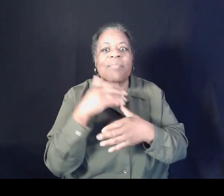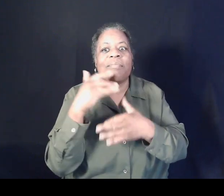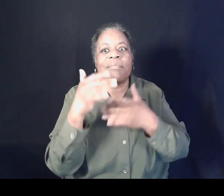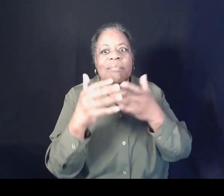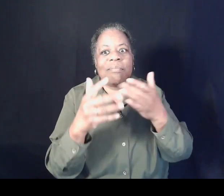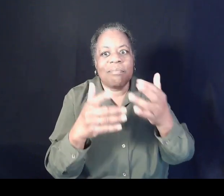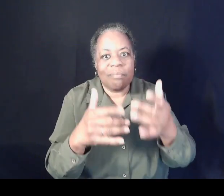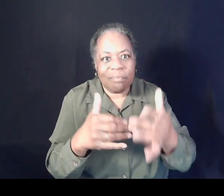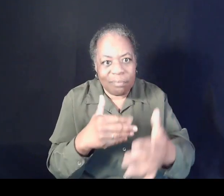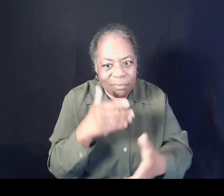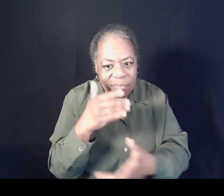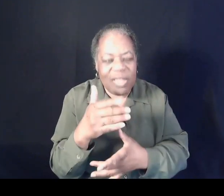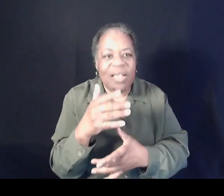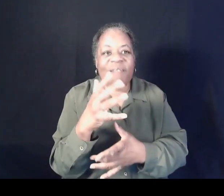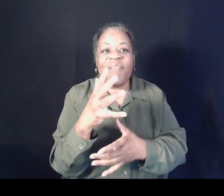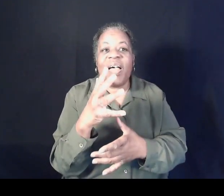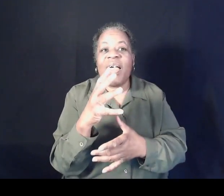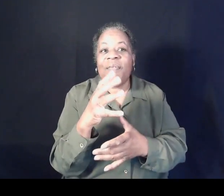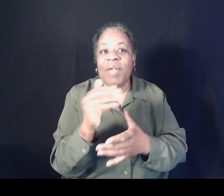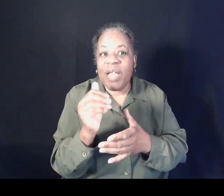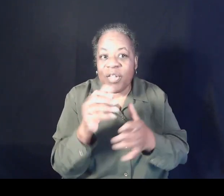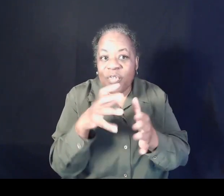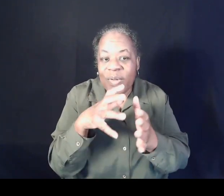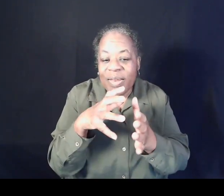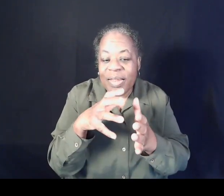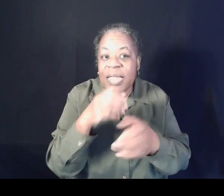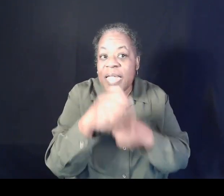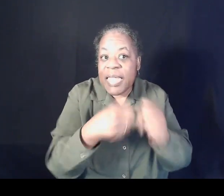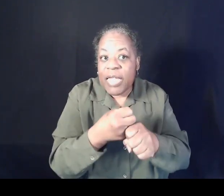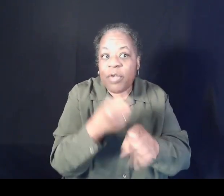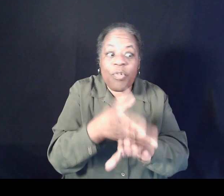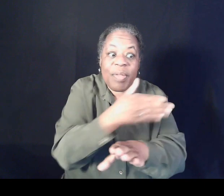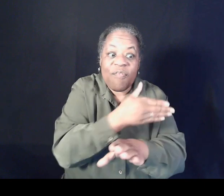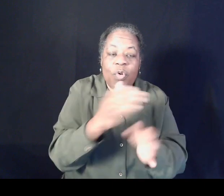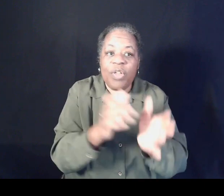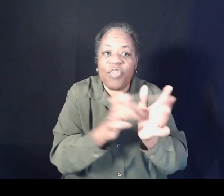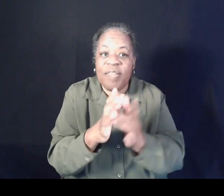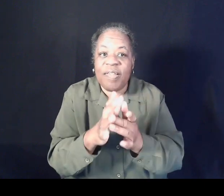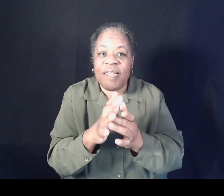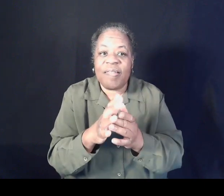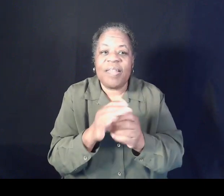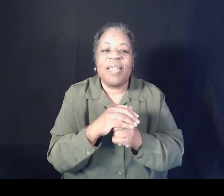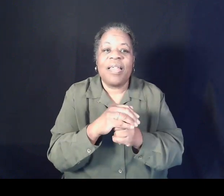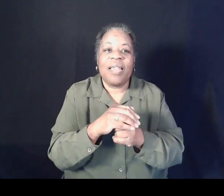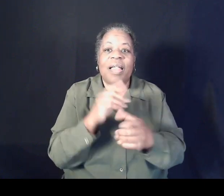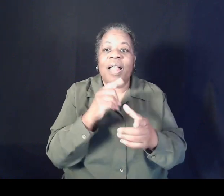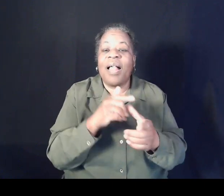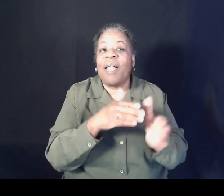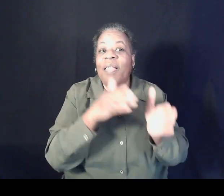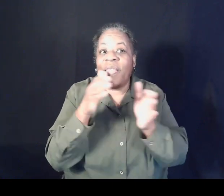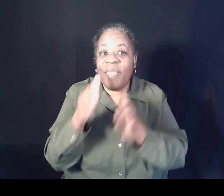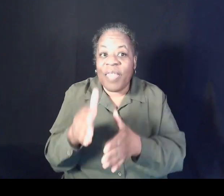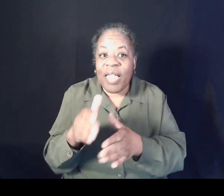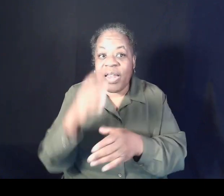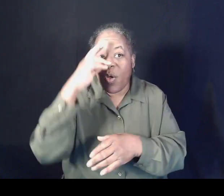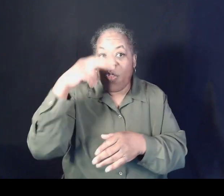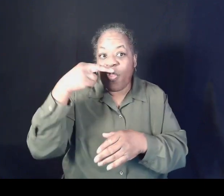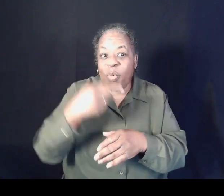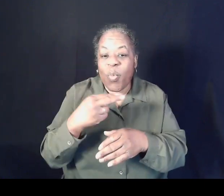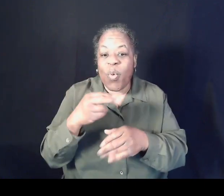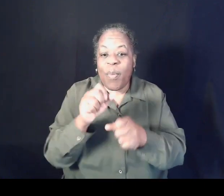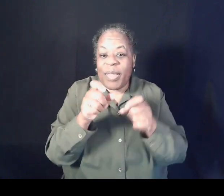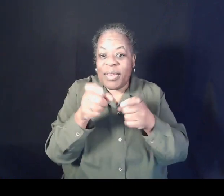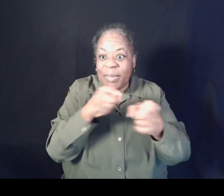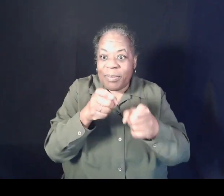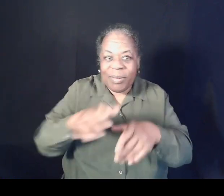years before the time of Jesus. Then, a few hundred years later, the Roman Empire takes the throne and puts everyone under Roman